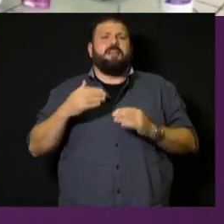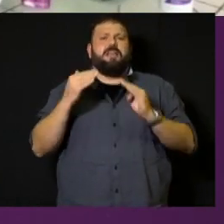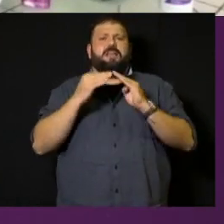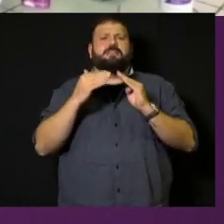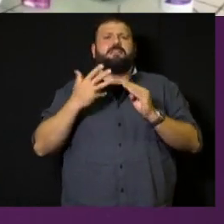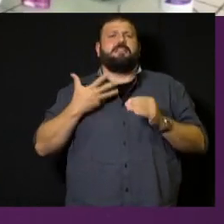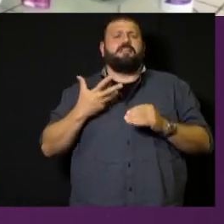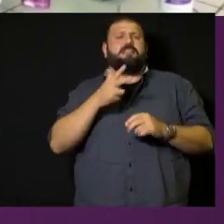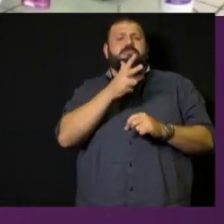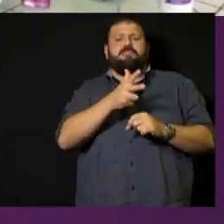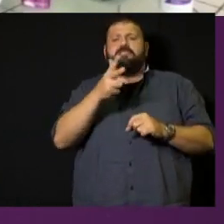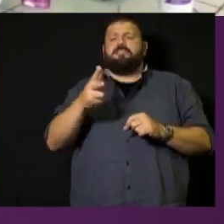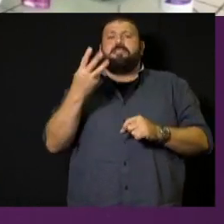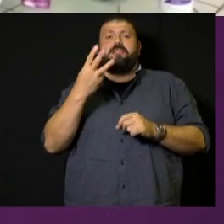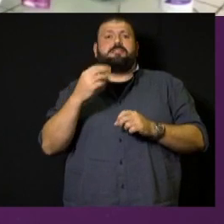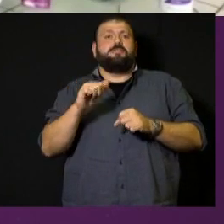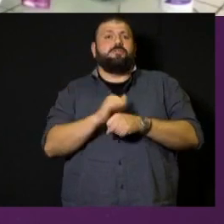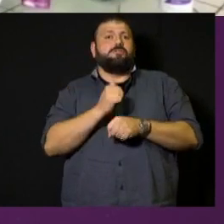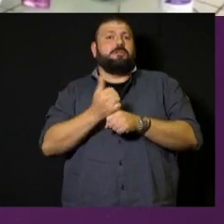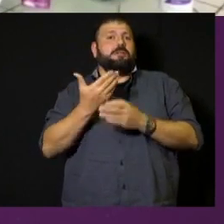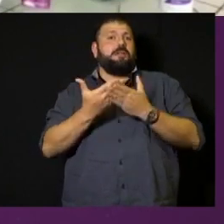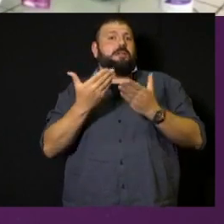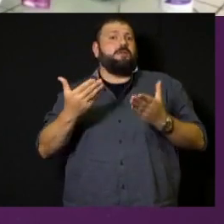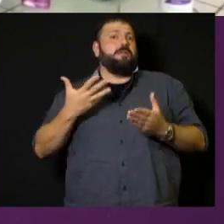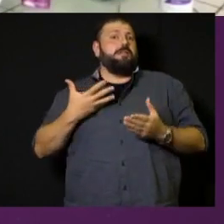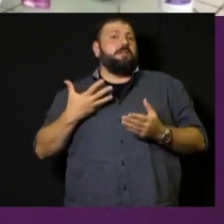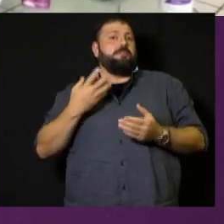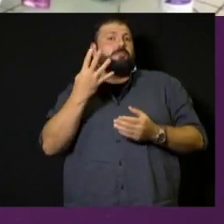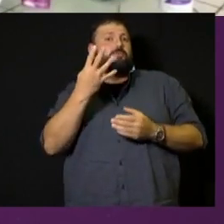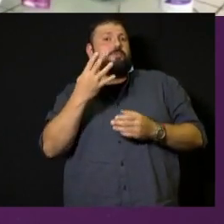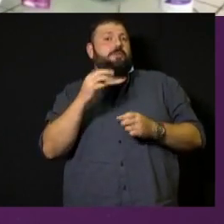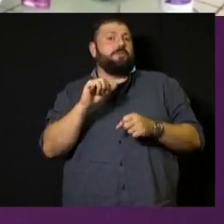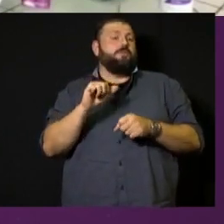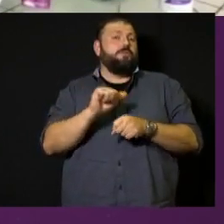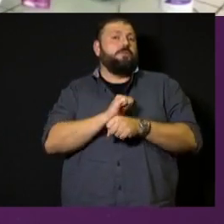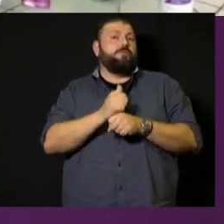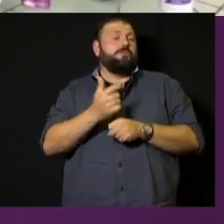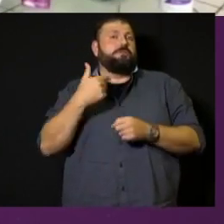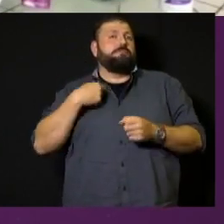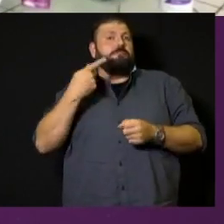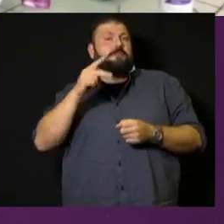we have a garage